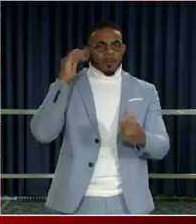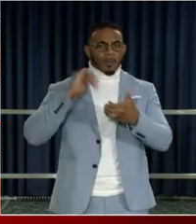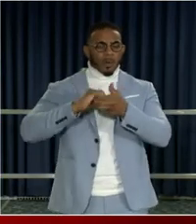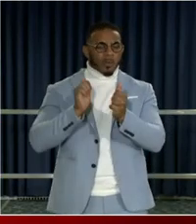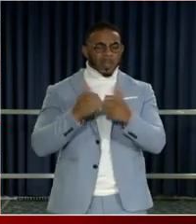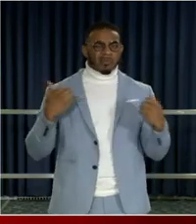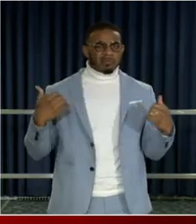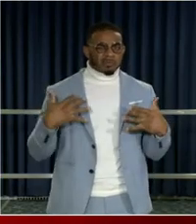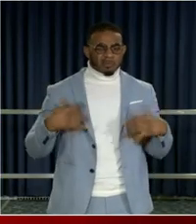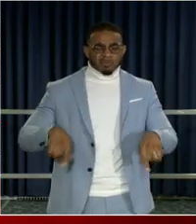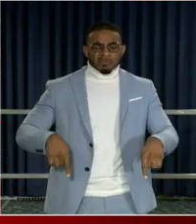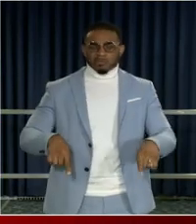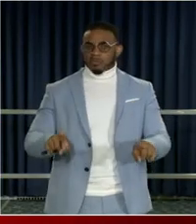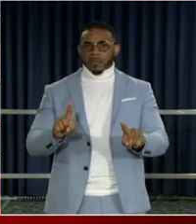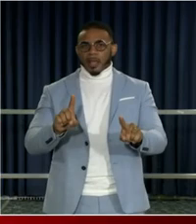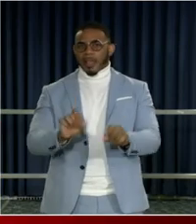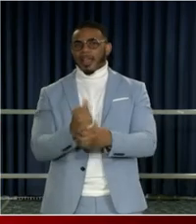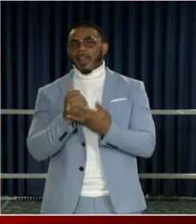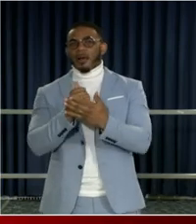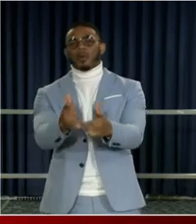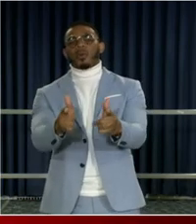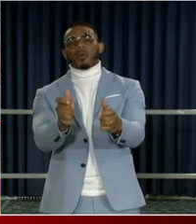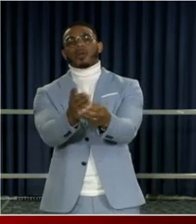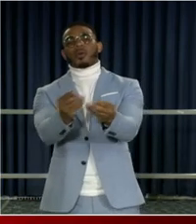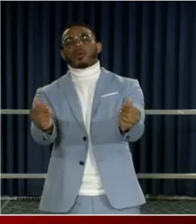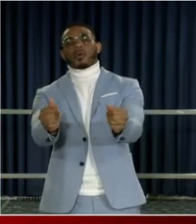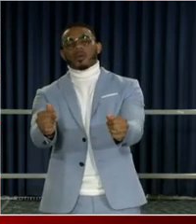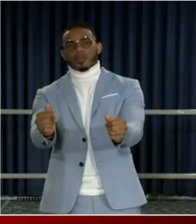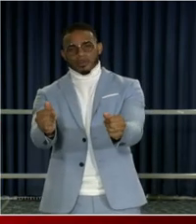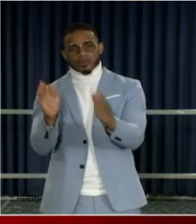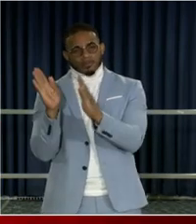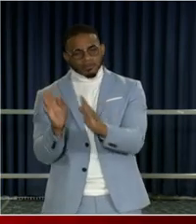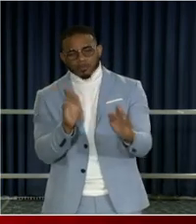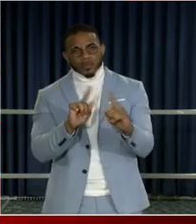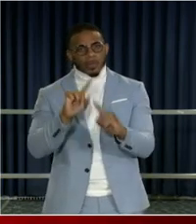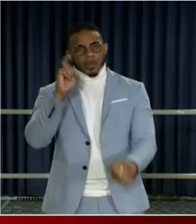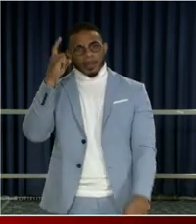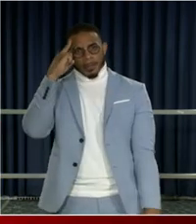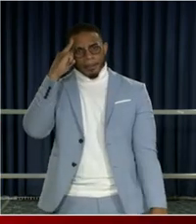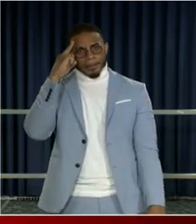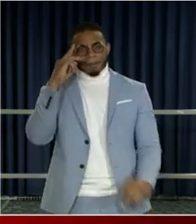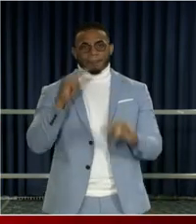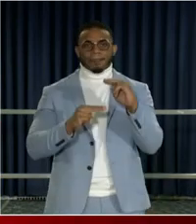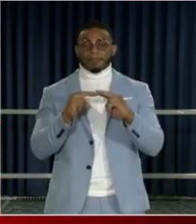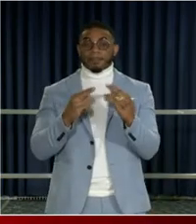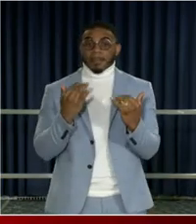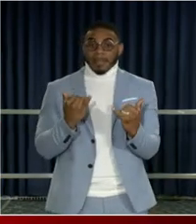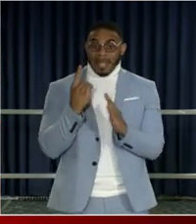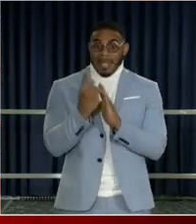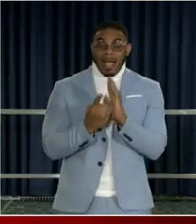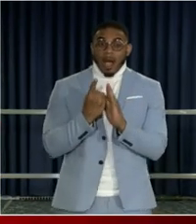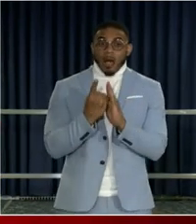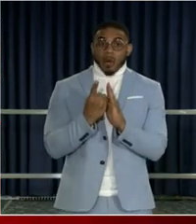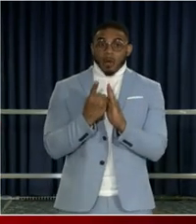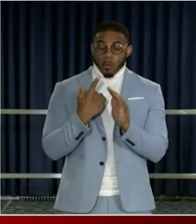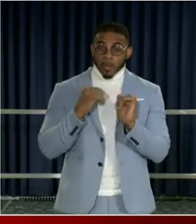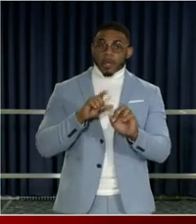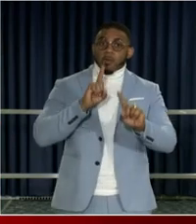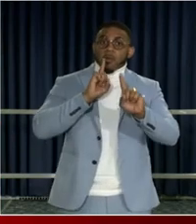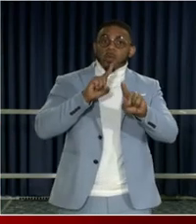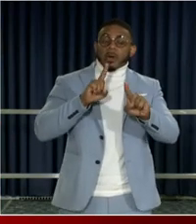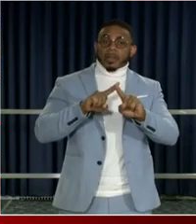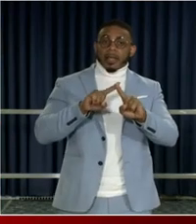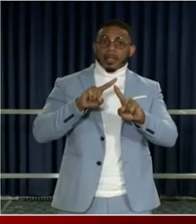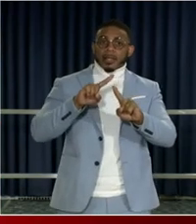without hesitation and helped to quickly restore order to the Capitol. At this hour, we can report